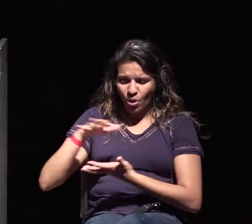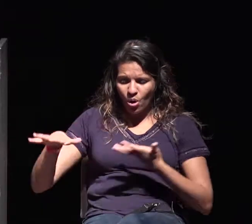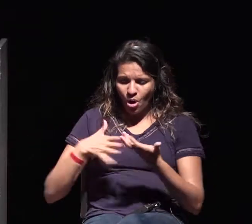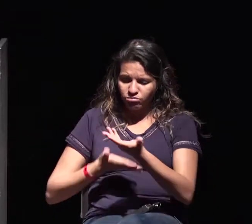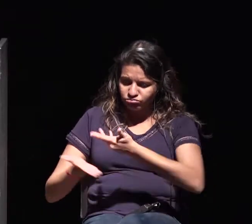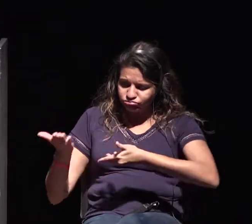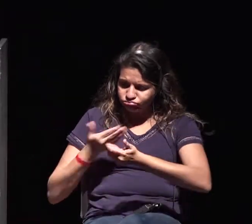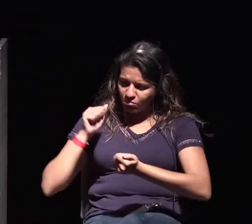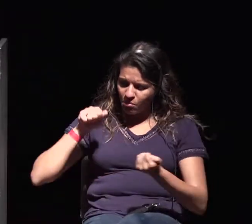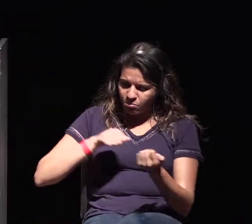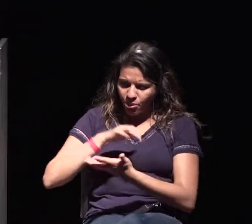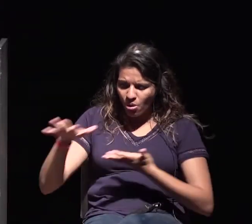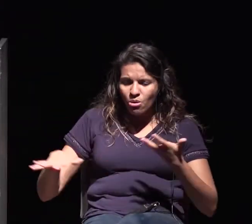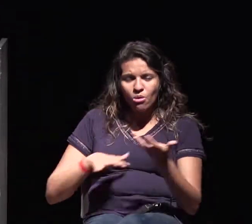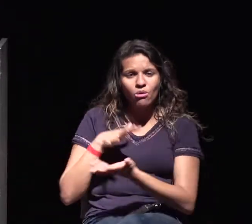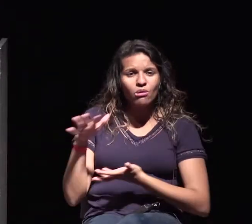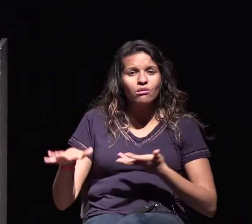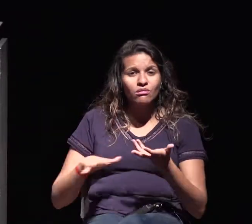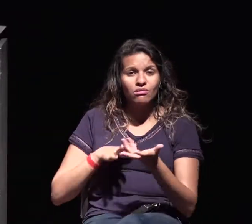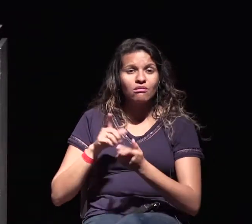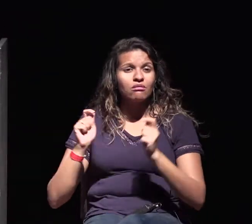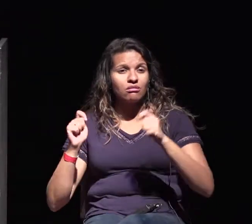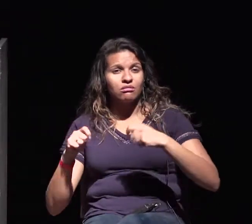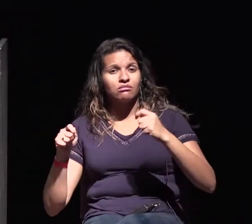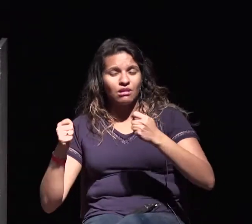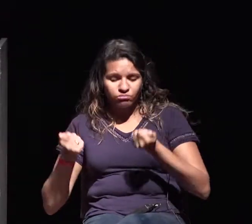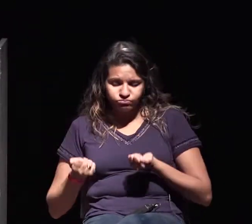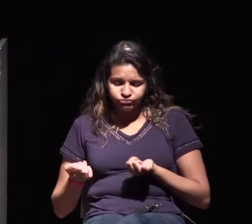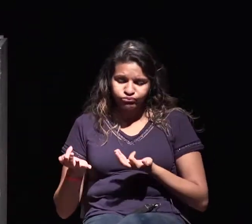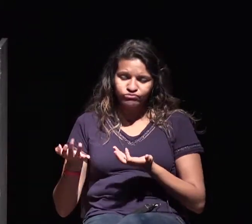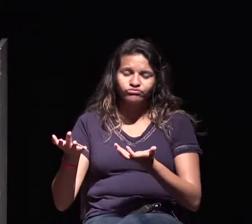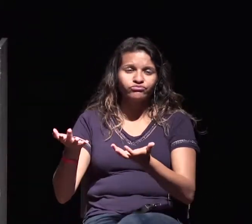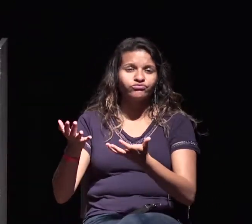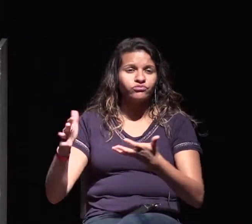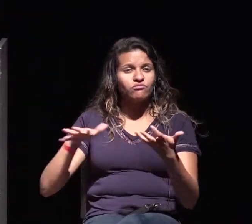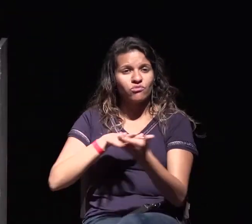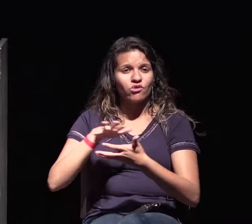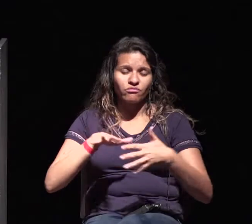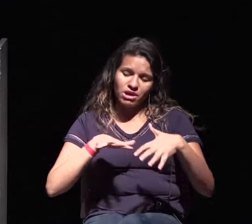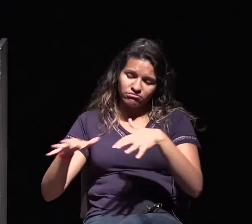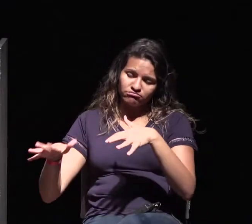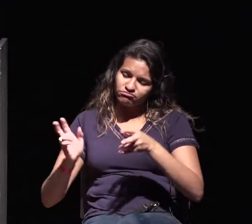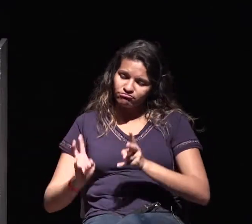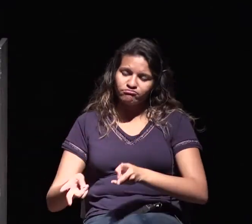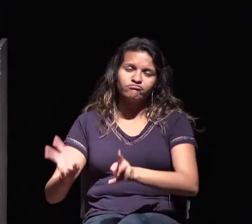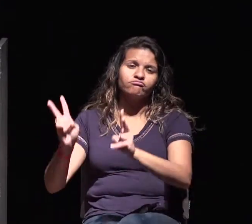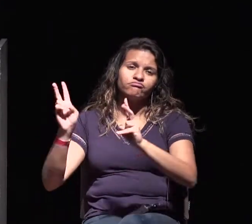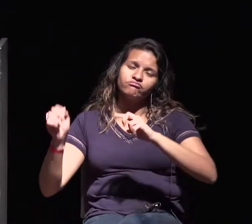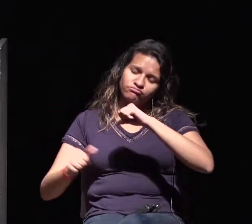situation, that of a permanent movement of changes. Thank you.